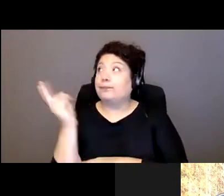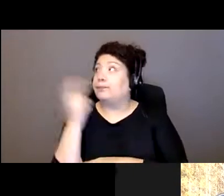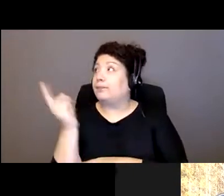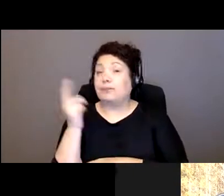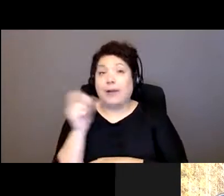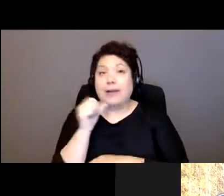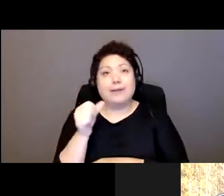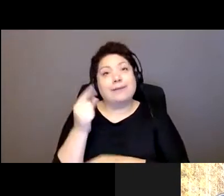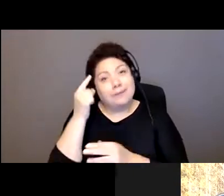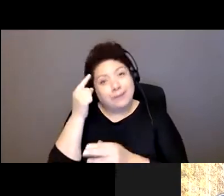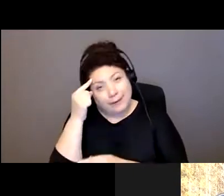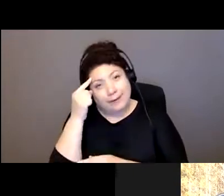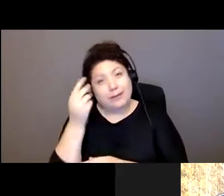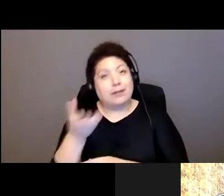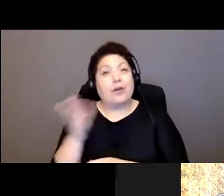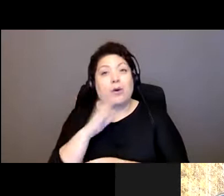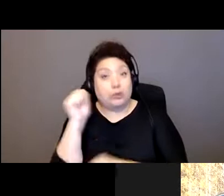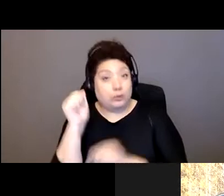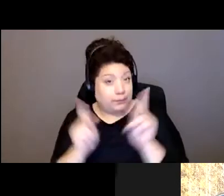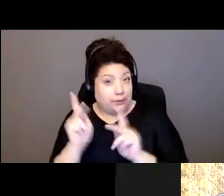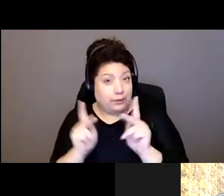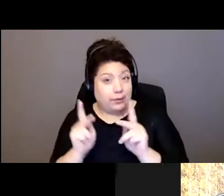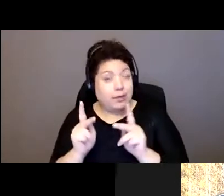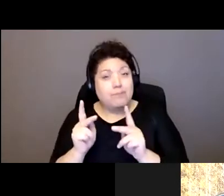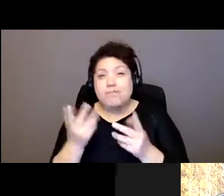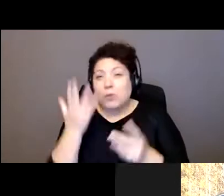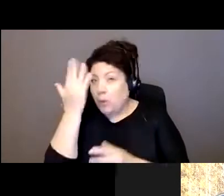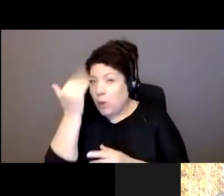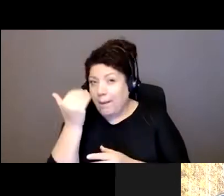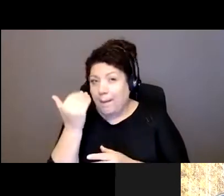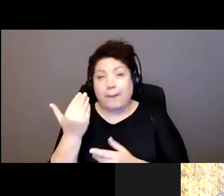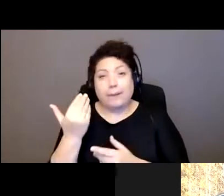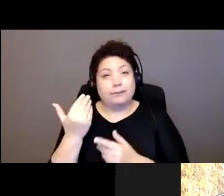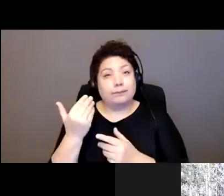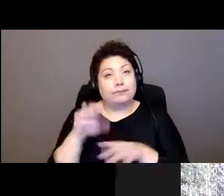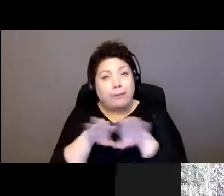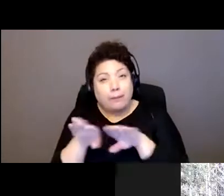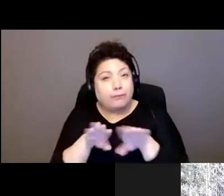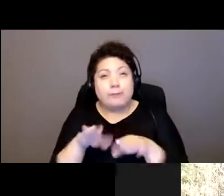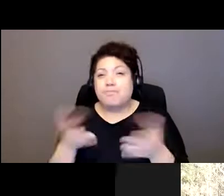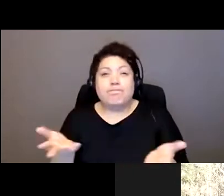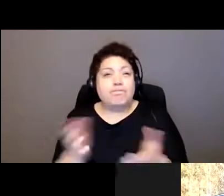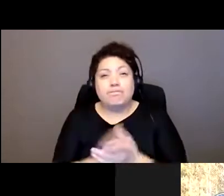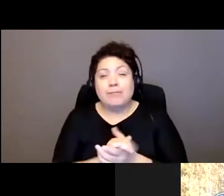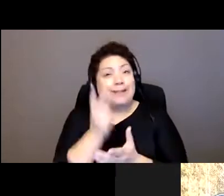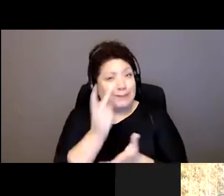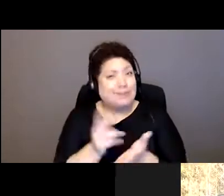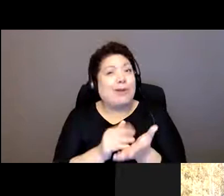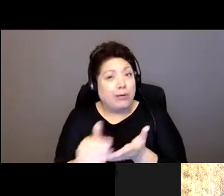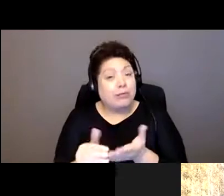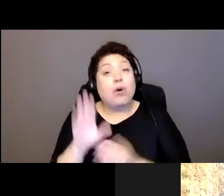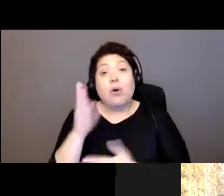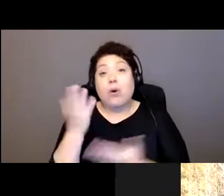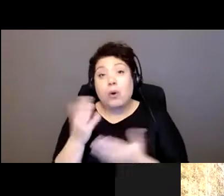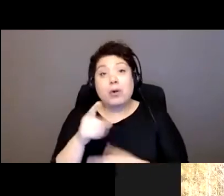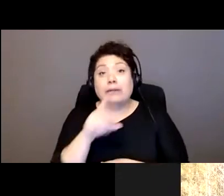I don't know why they're like that. Why I mean, I often see that quite a bit. And when somebody's trying to cross the street,